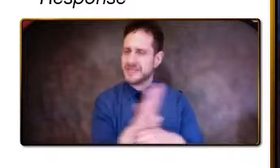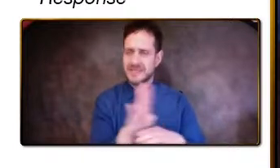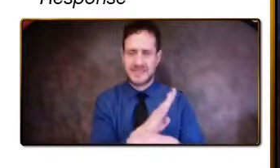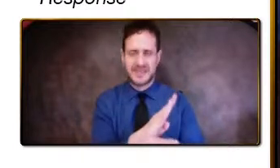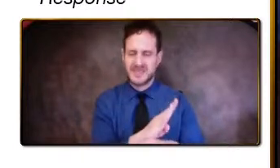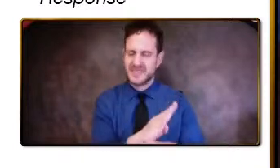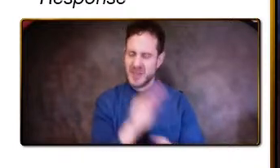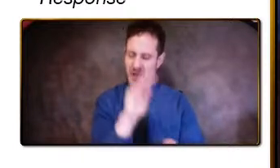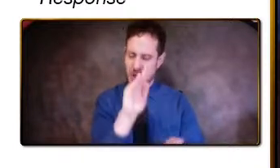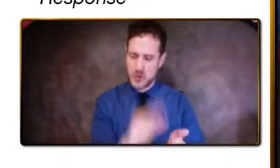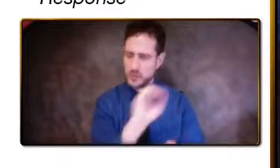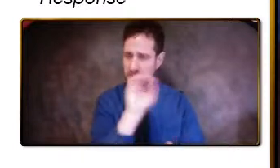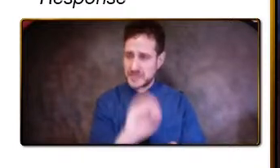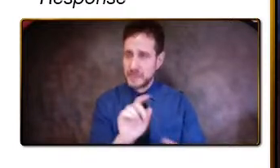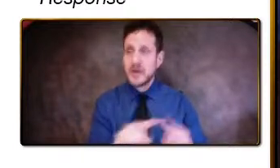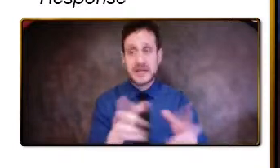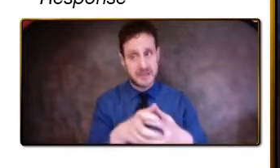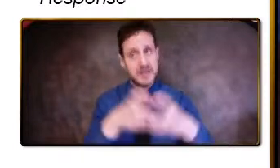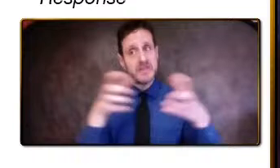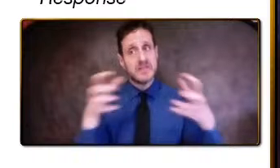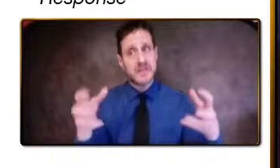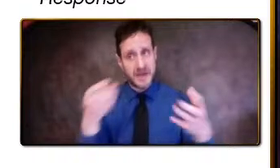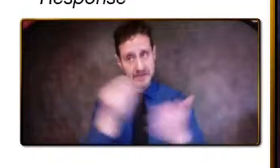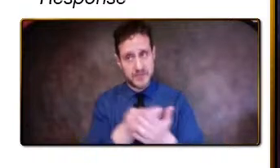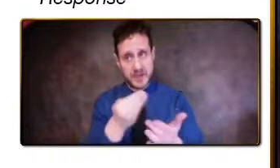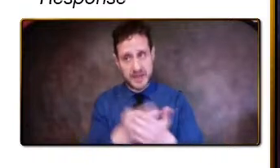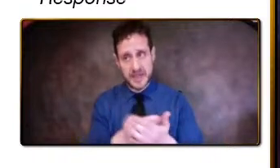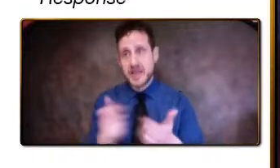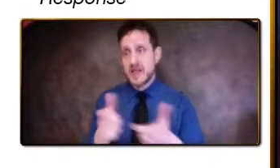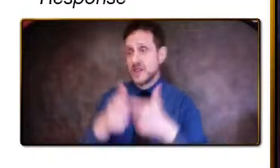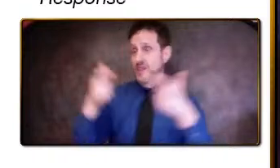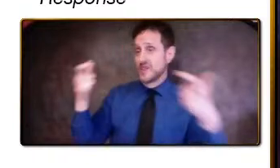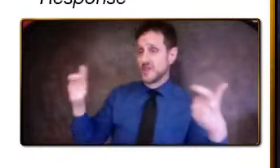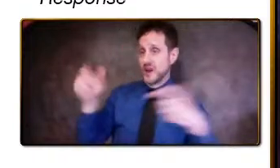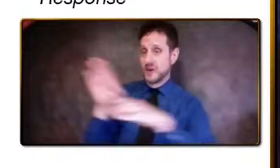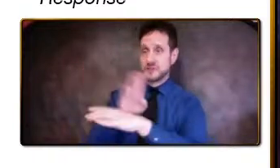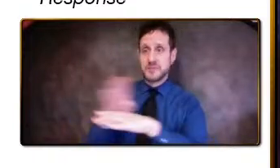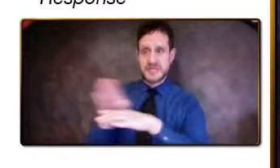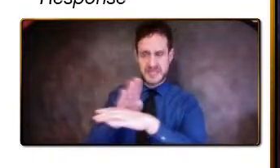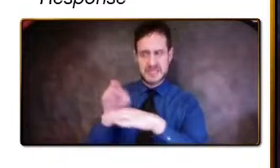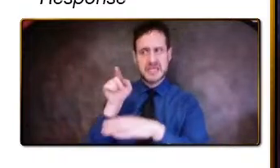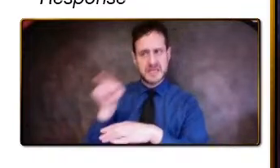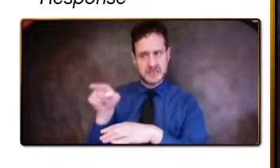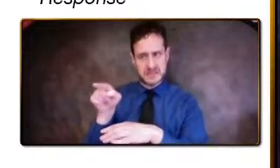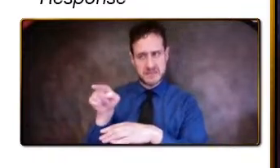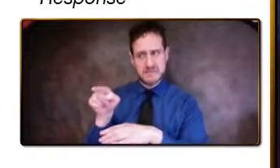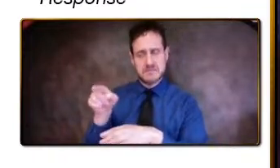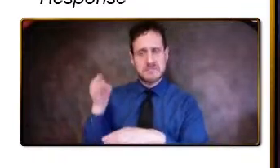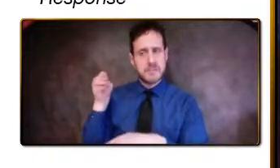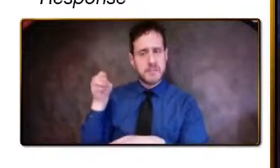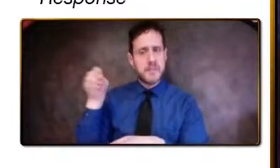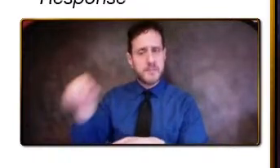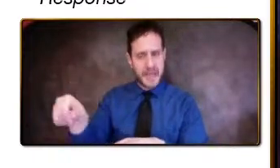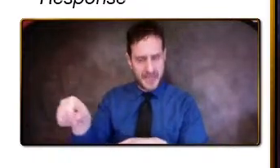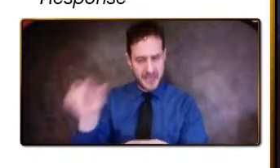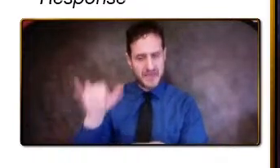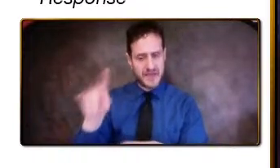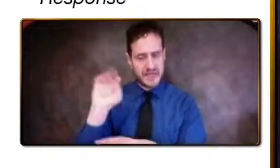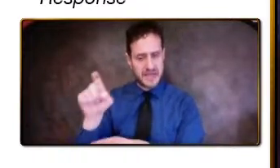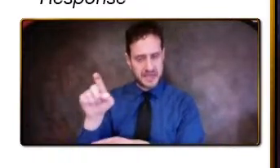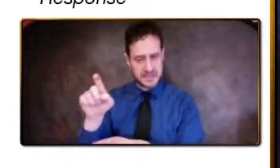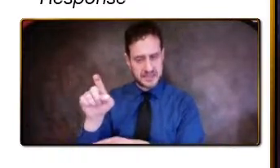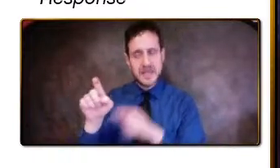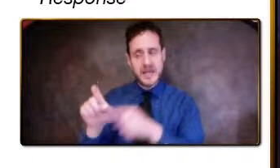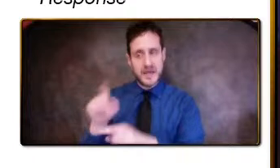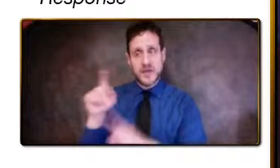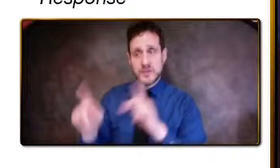it is a large amount of money. Large businesses are the predominant payers of the taxes, and these are folks,